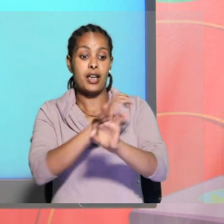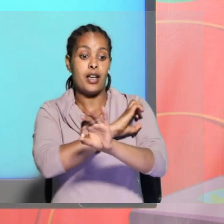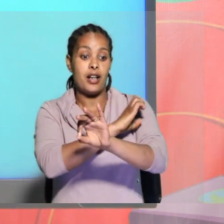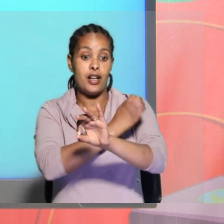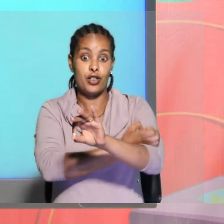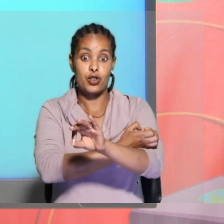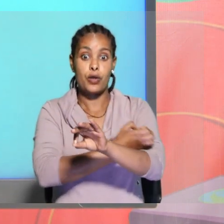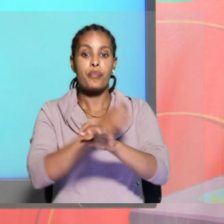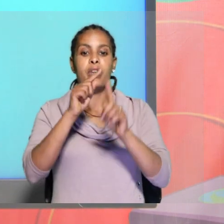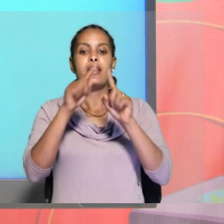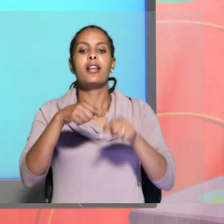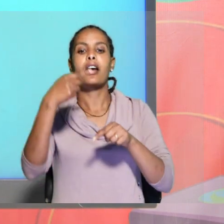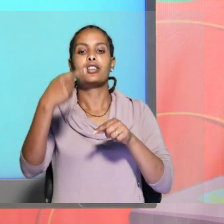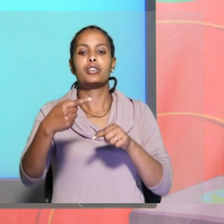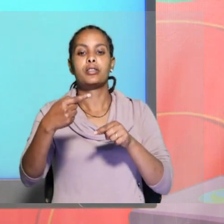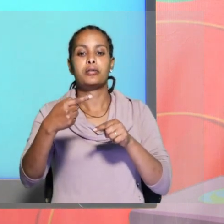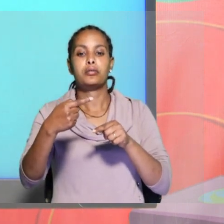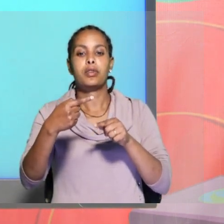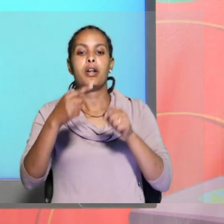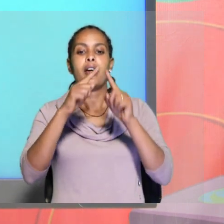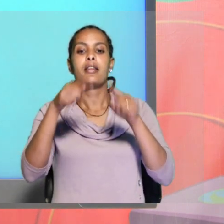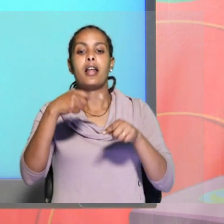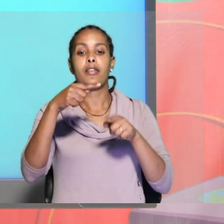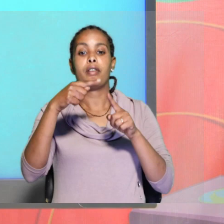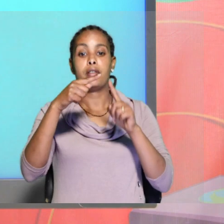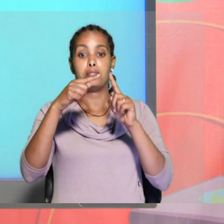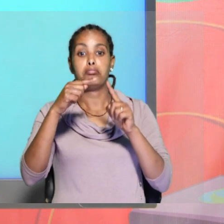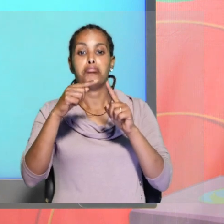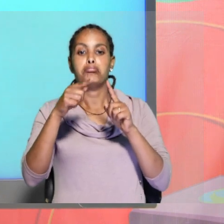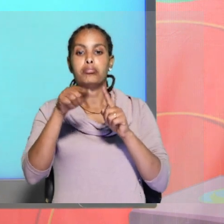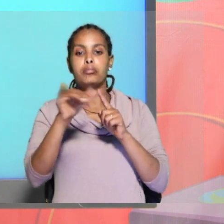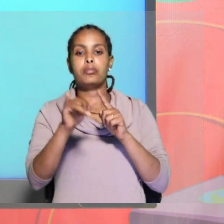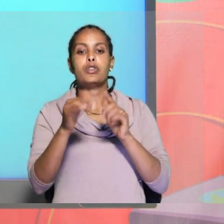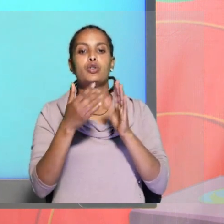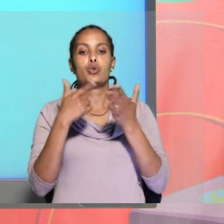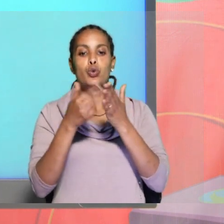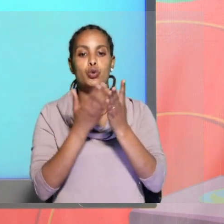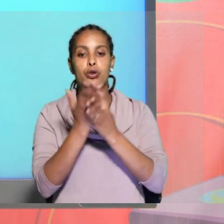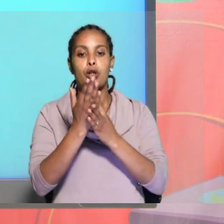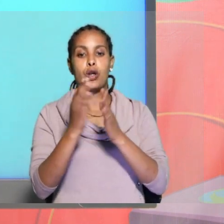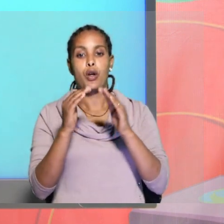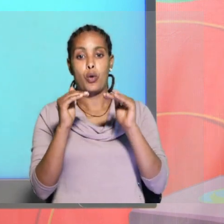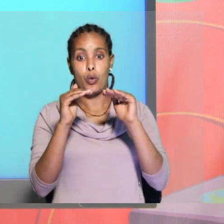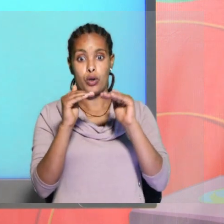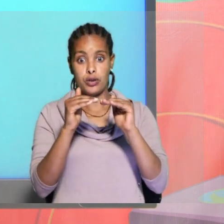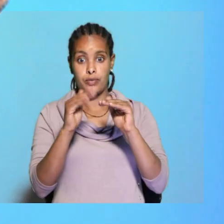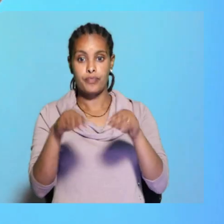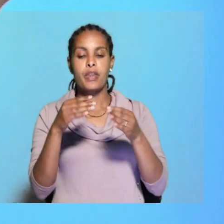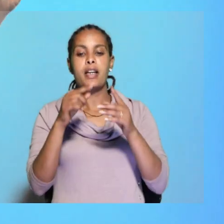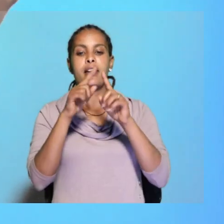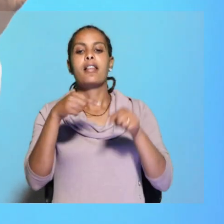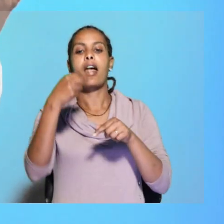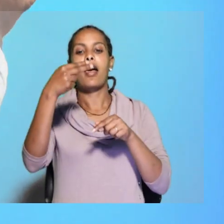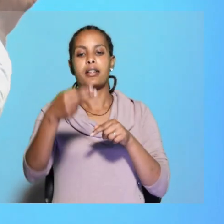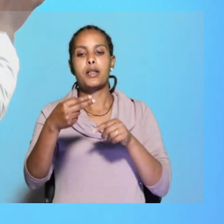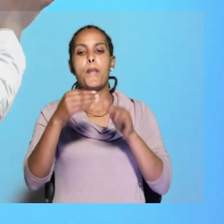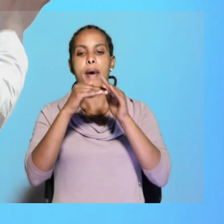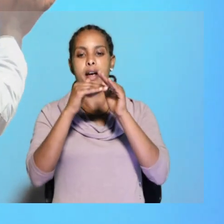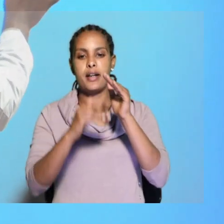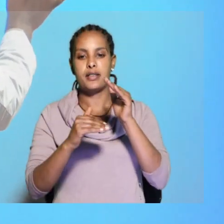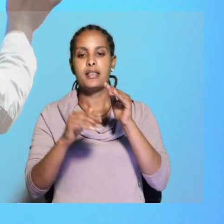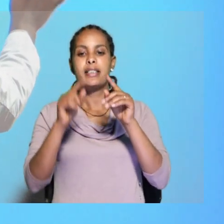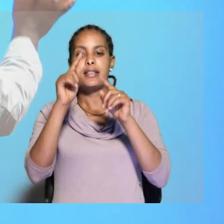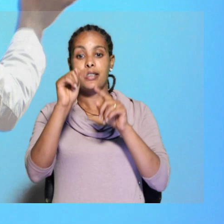delta G, relates enthalpy change and entropy change through this equation, delta H minus